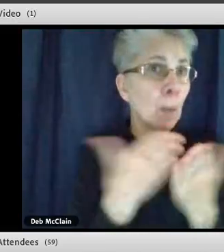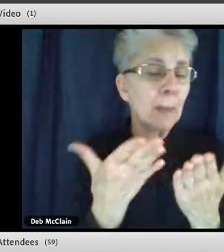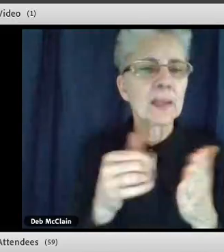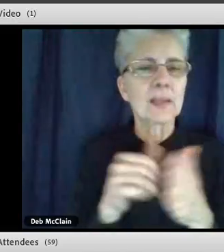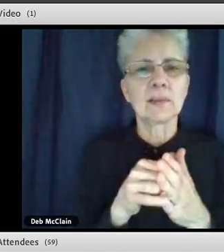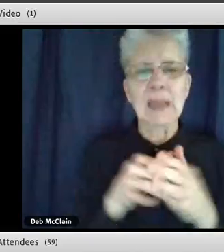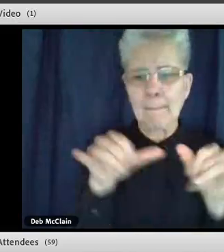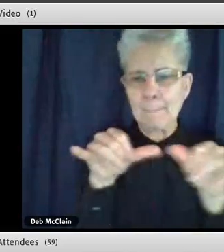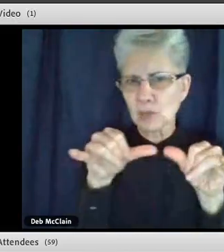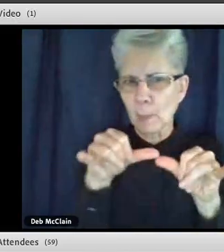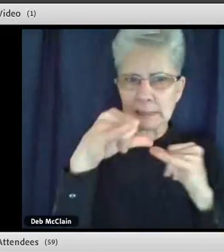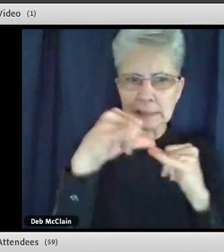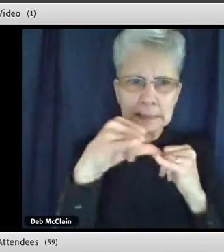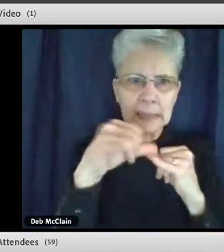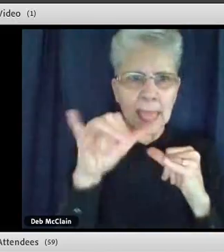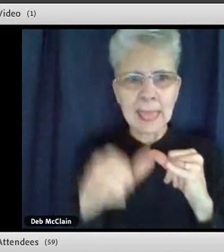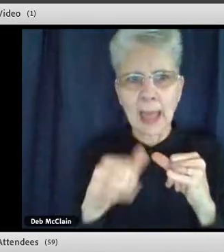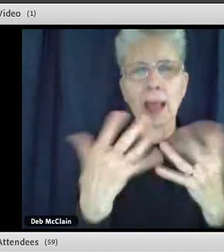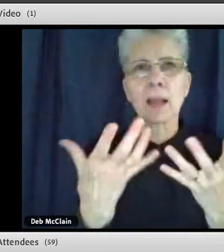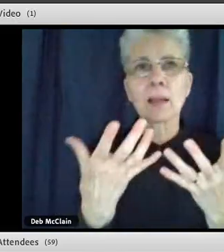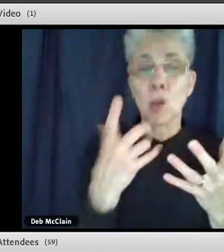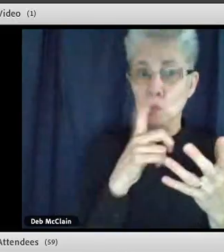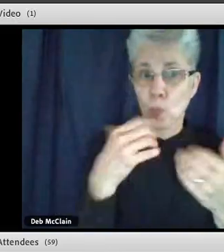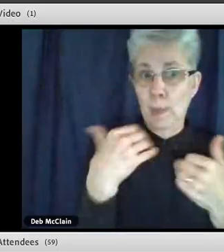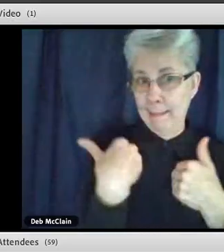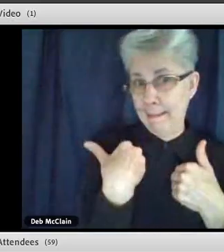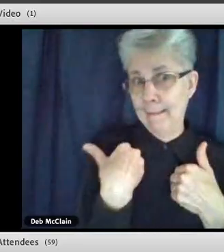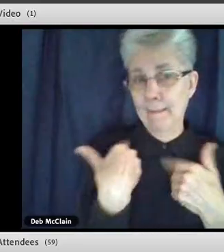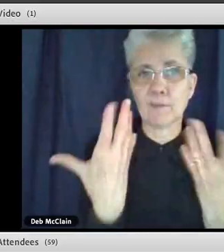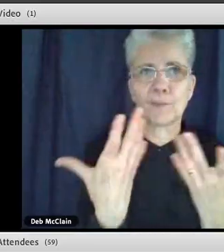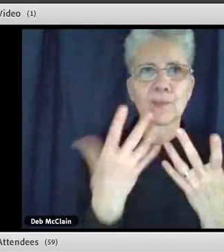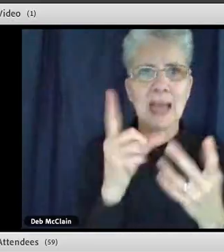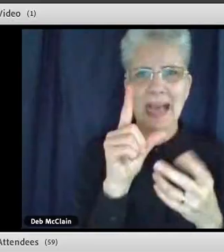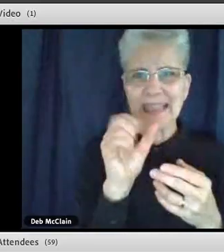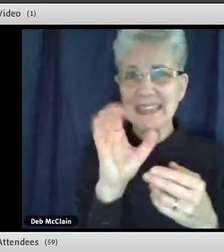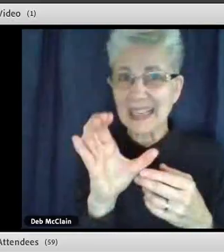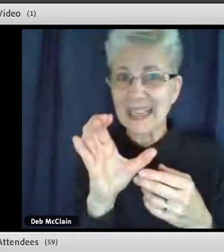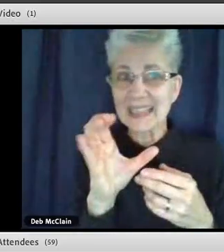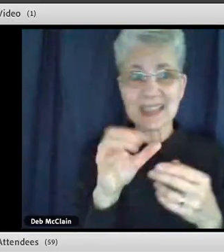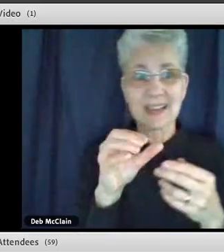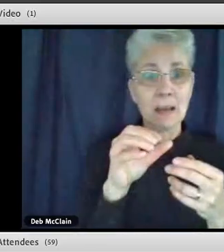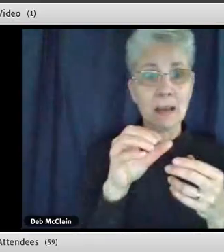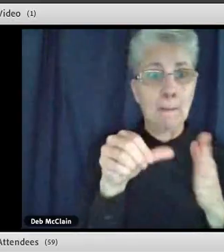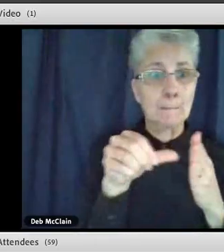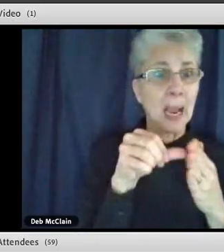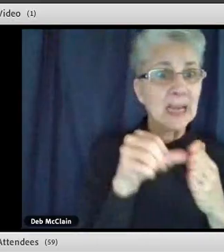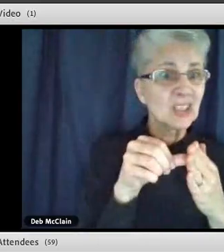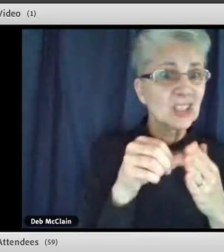dimensions, do we have, a disc or pages, etc.